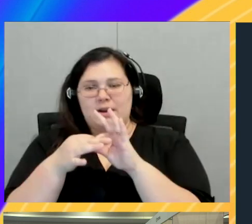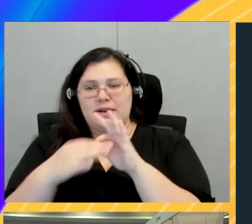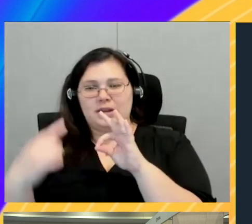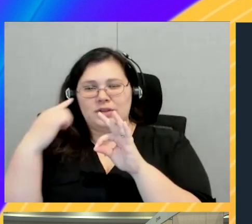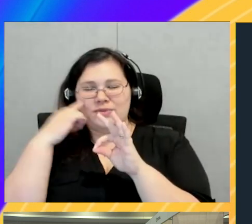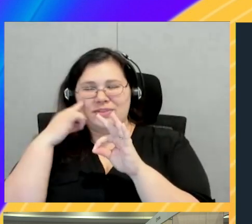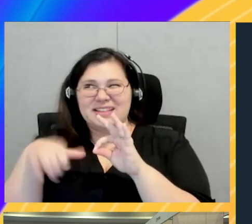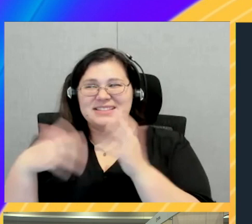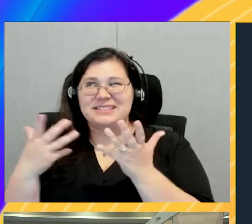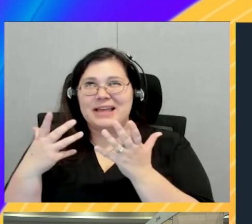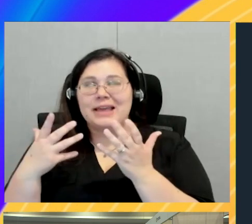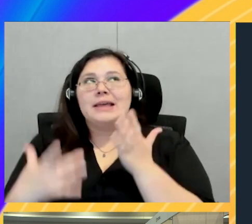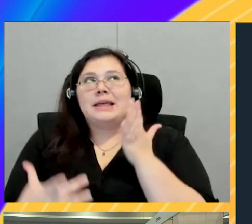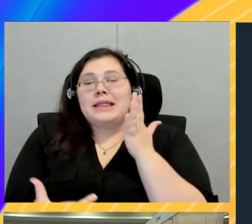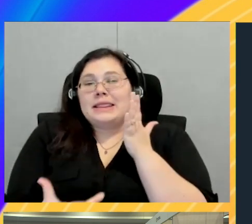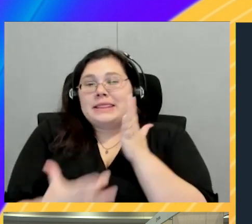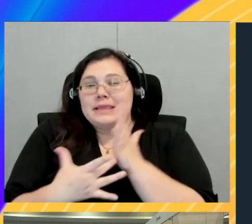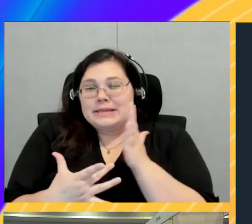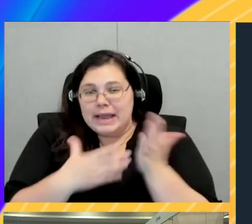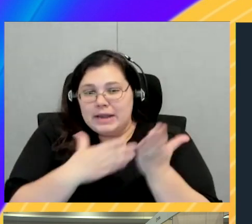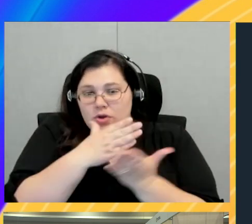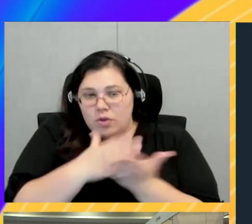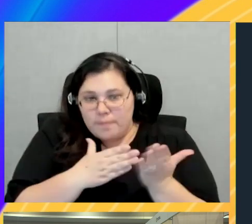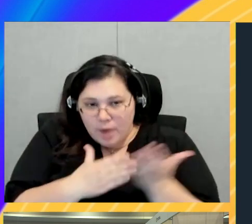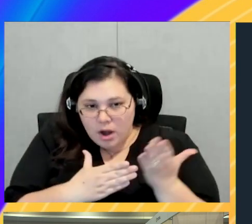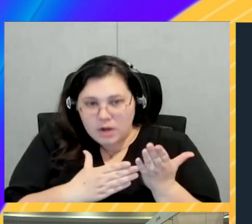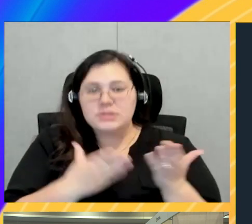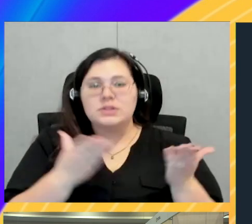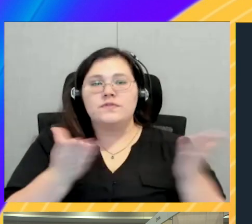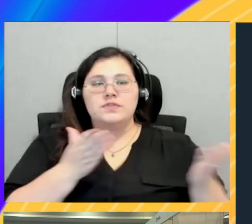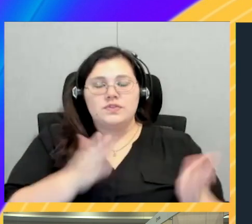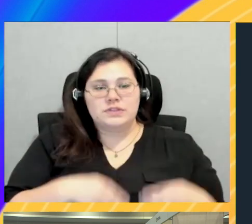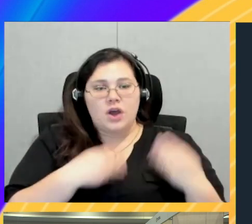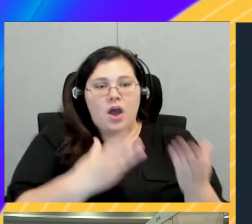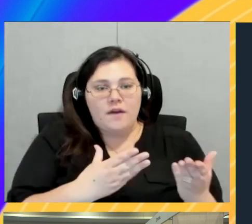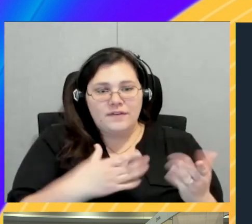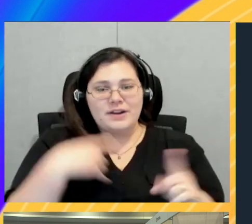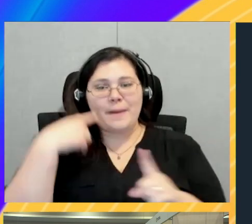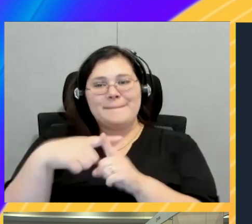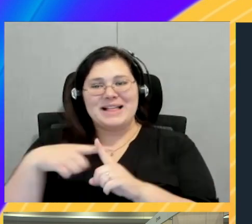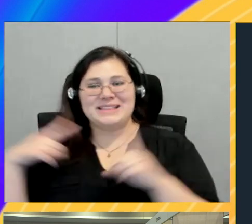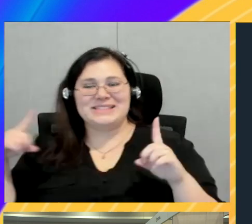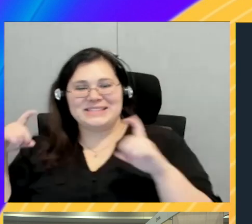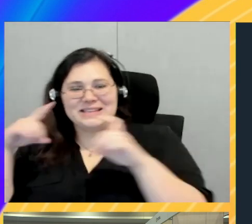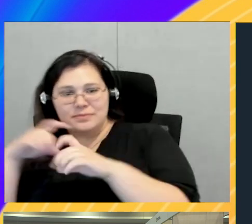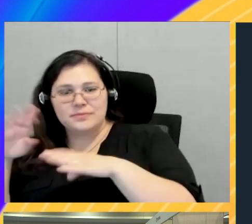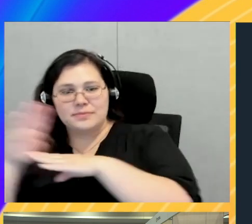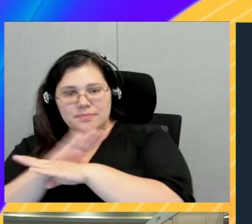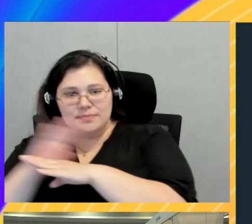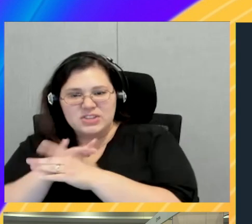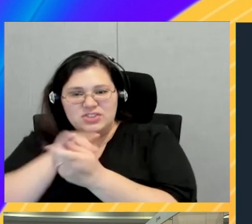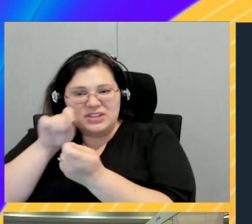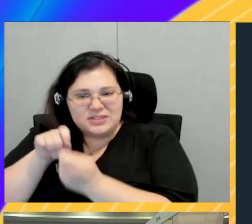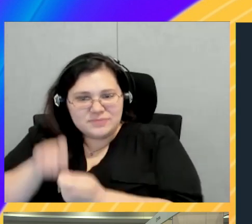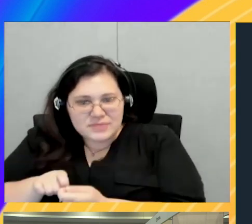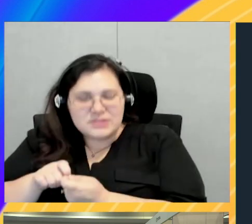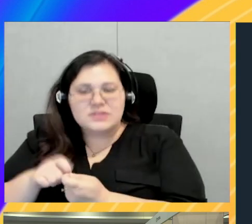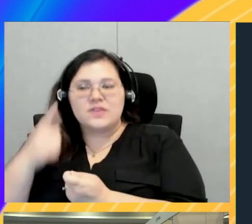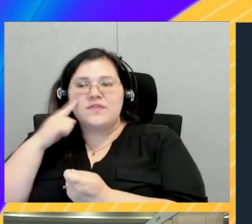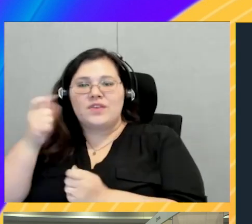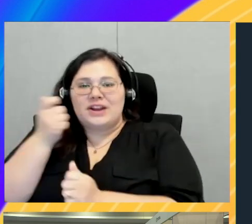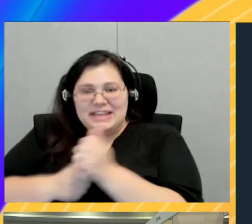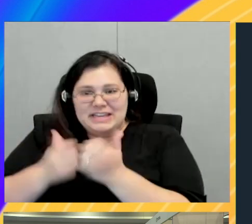of the services that are offered, and then the complexities, the business and industry nuances that exist in every piece. The account